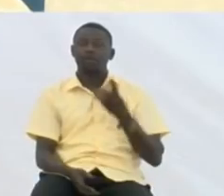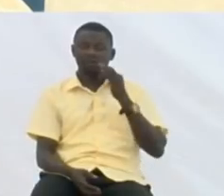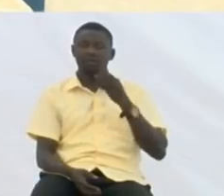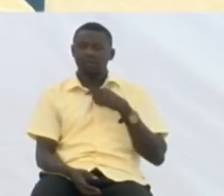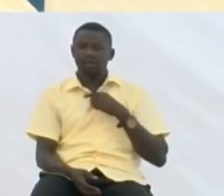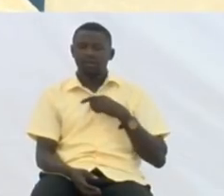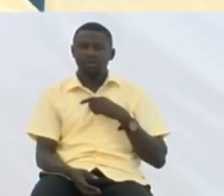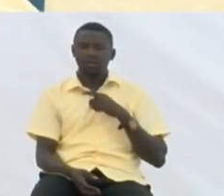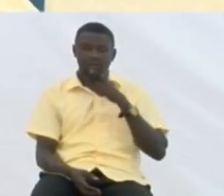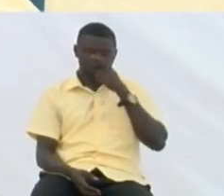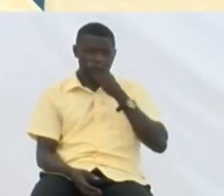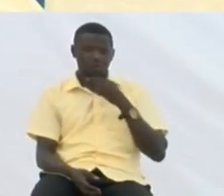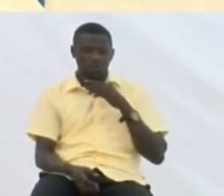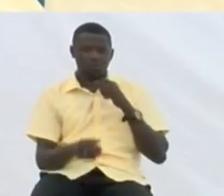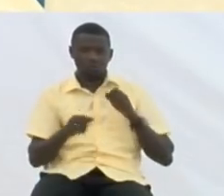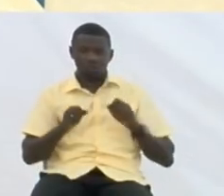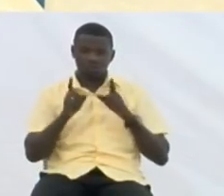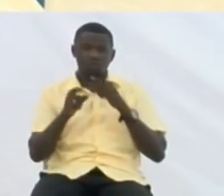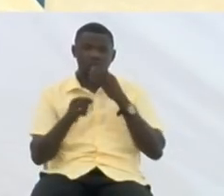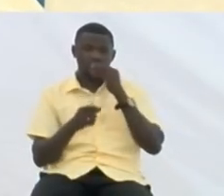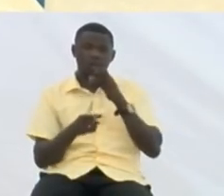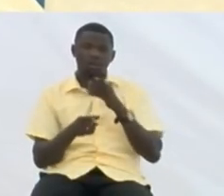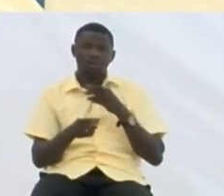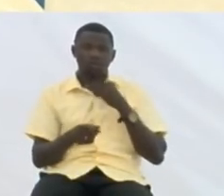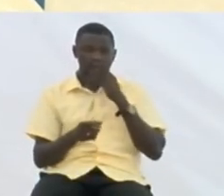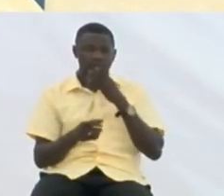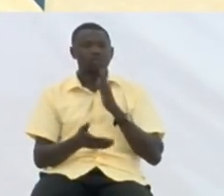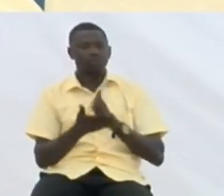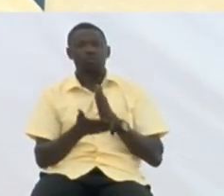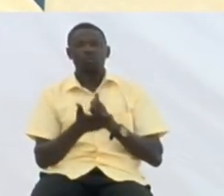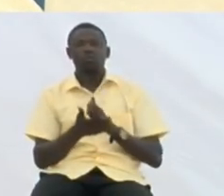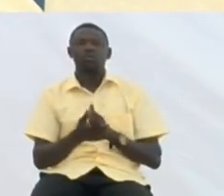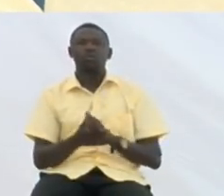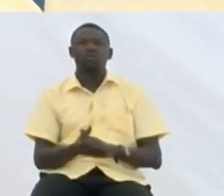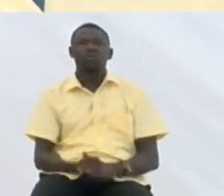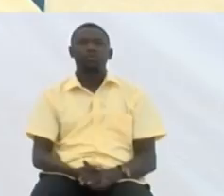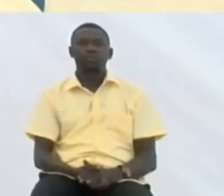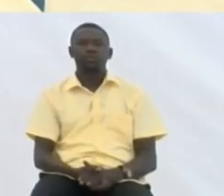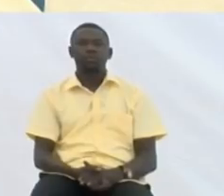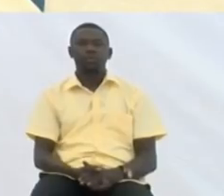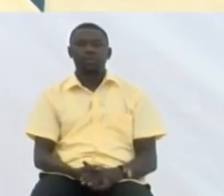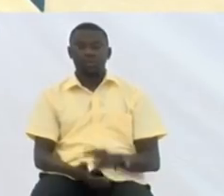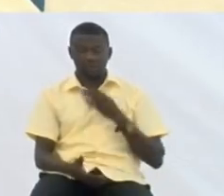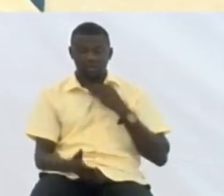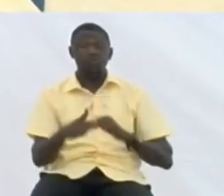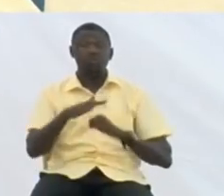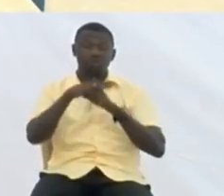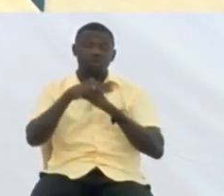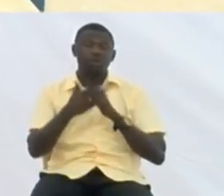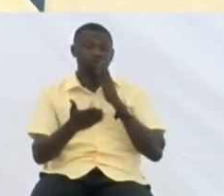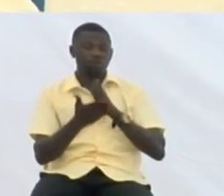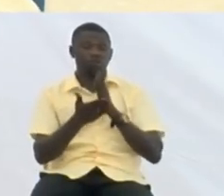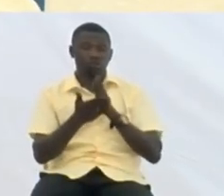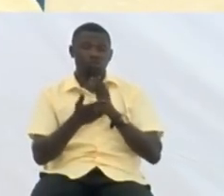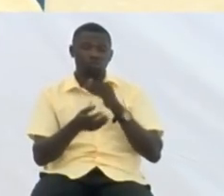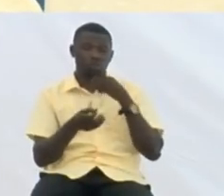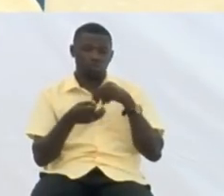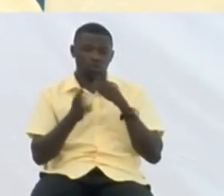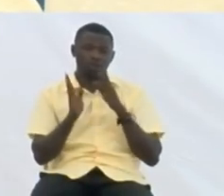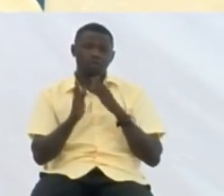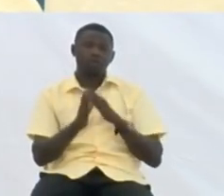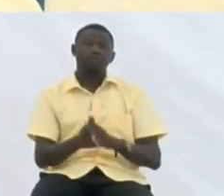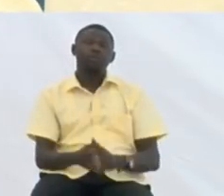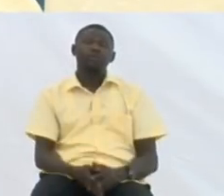name. If he has the opportunity to speak, he will say that this is true. I send support na kan tonyaka. He will support me based